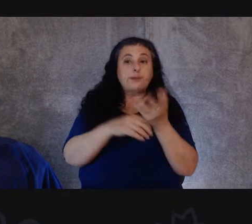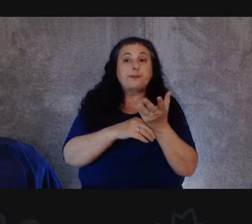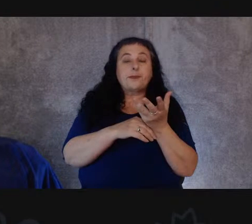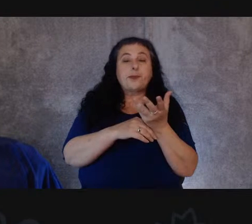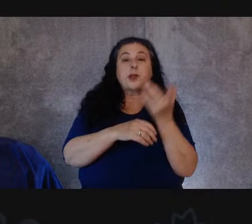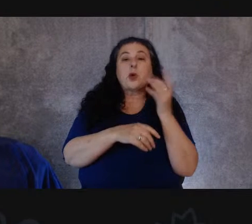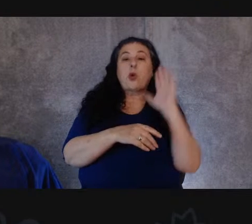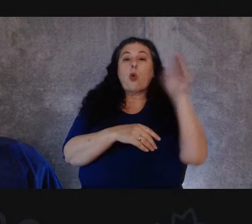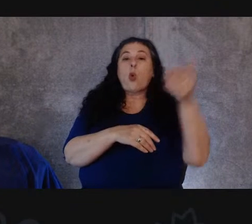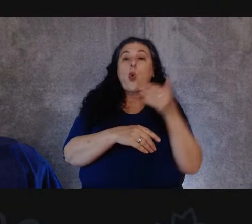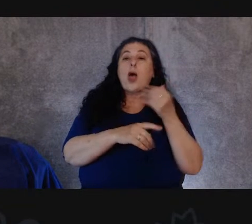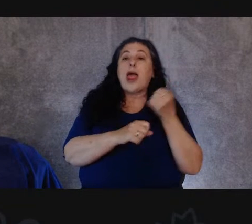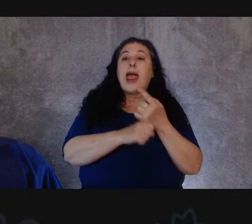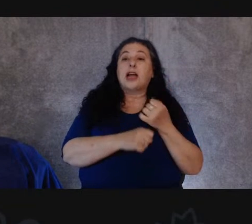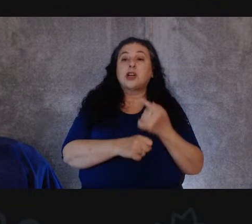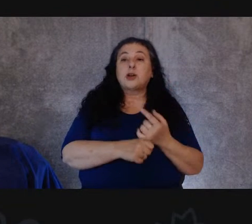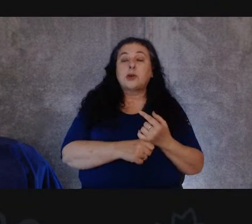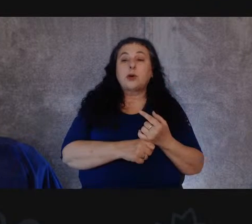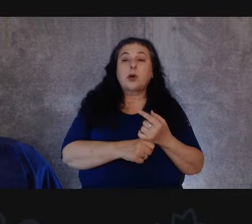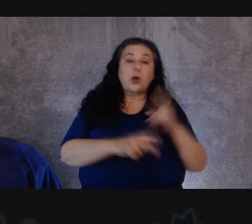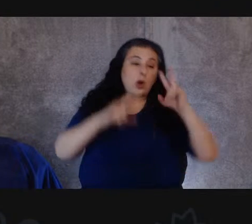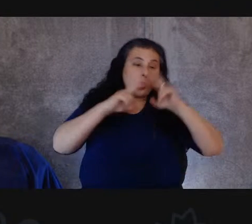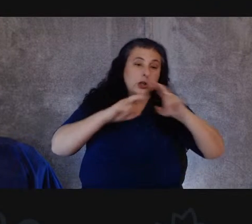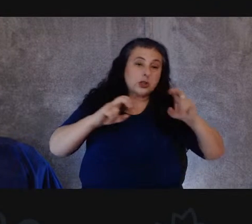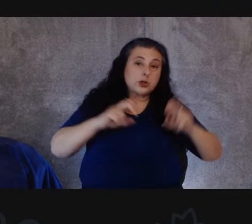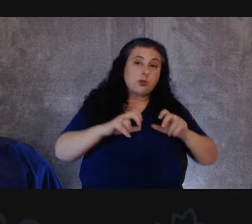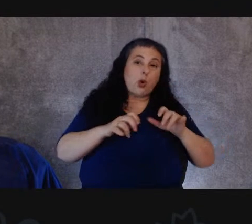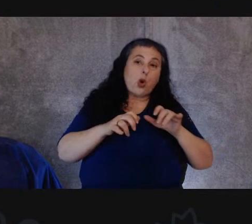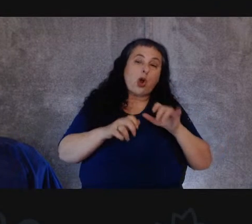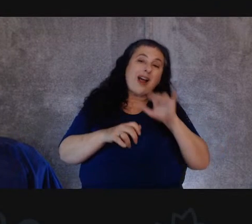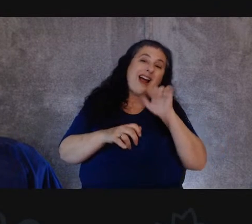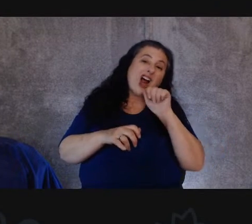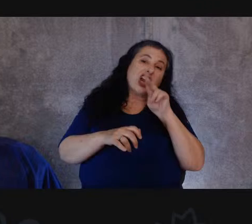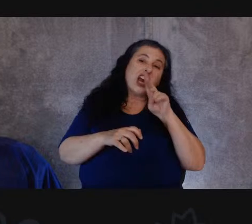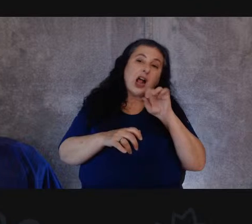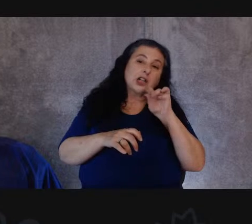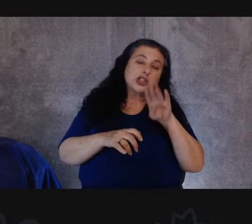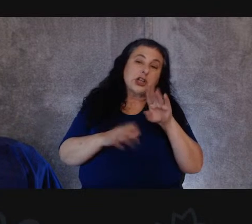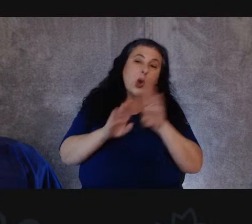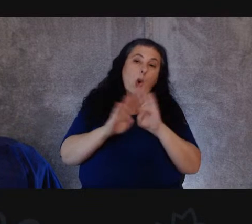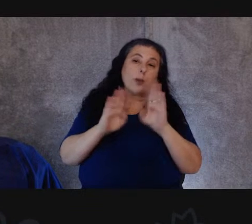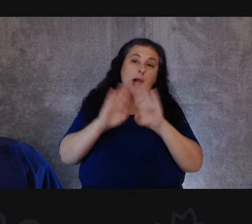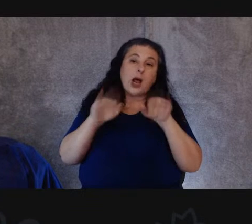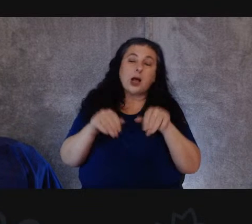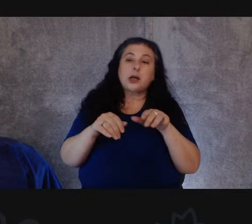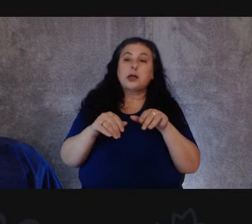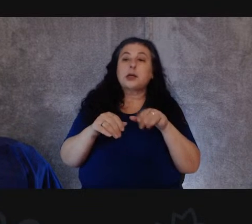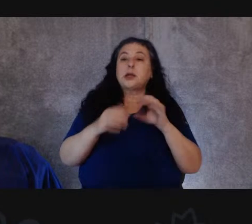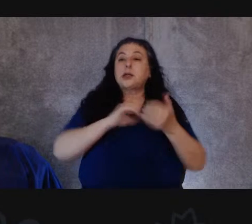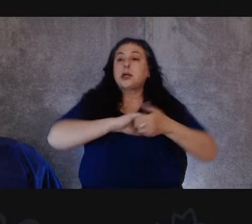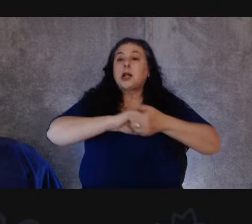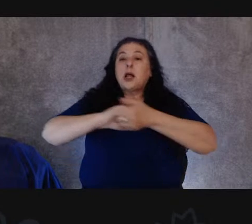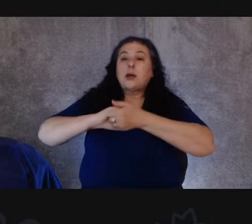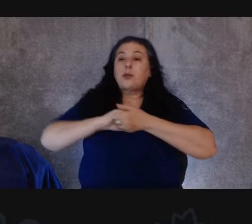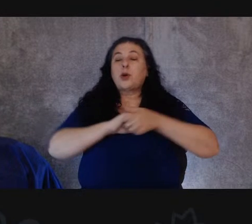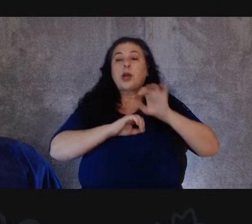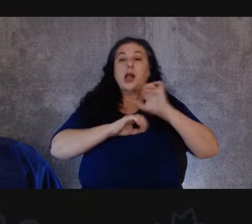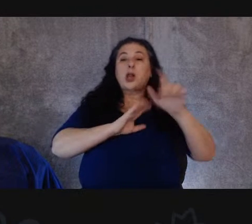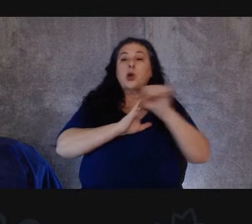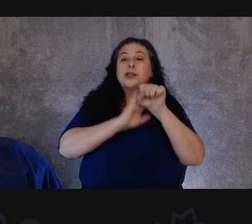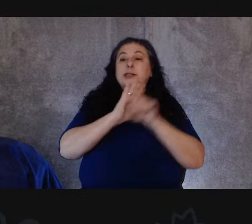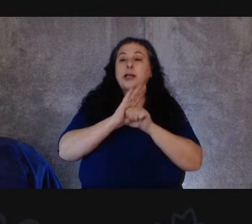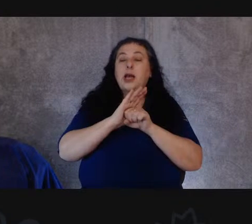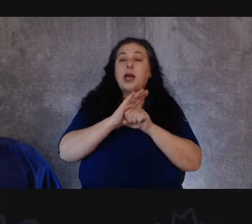we will host our annual Explore Archaeology Open House in collaboration with the Illinois State Archaeological